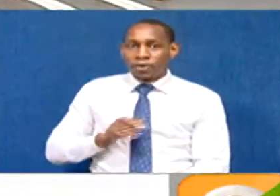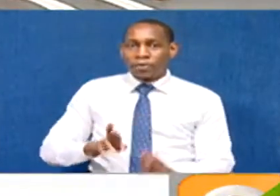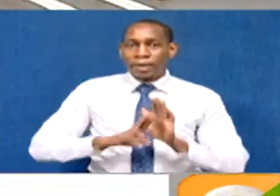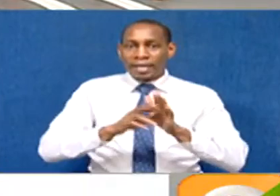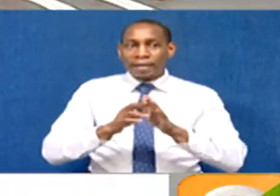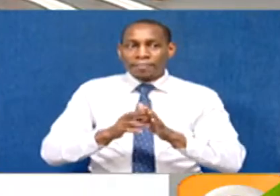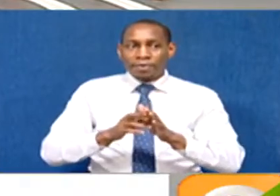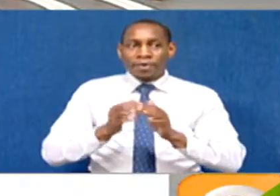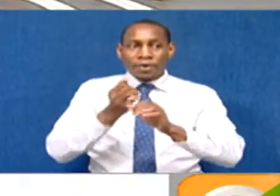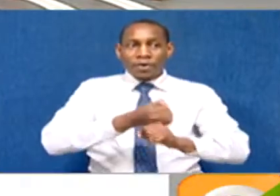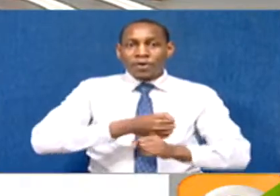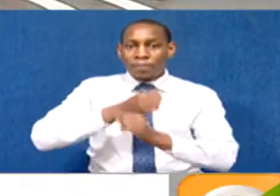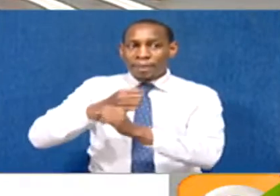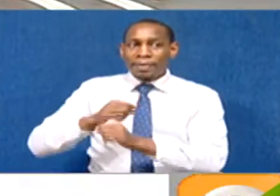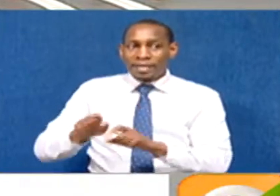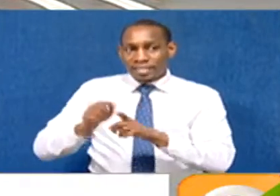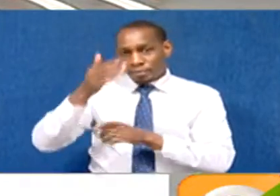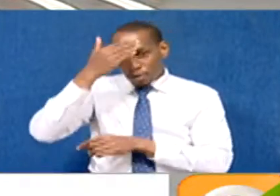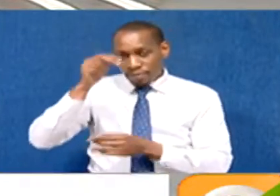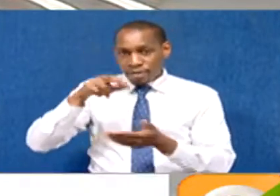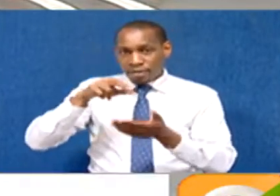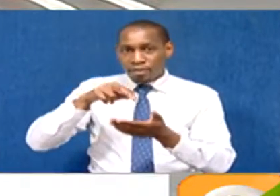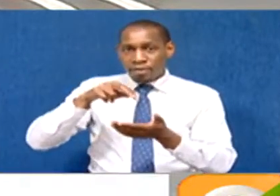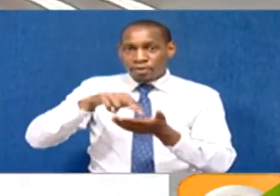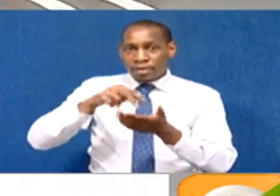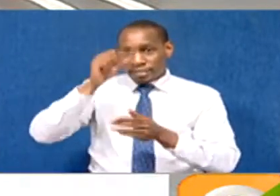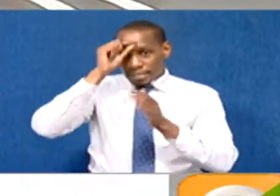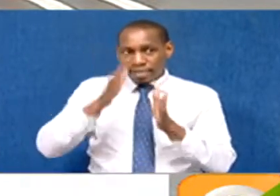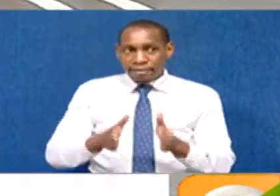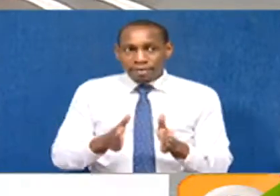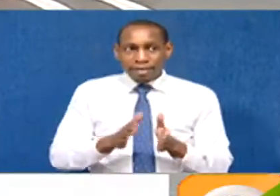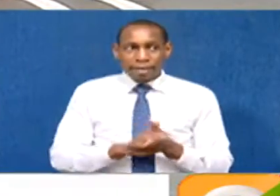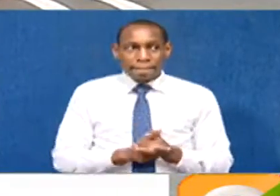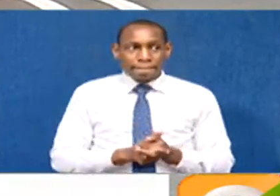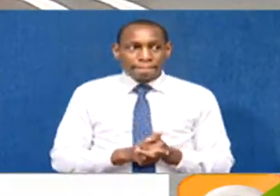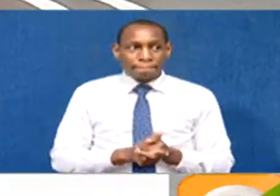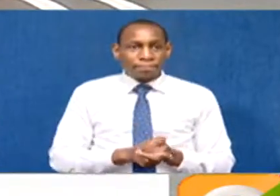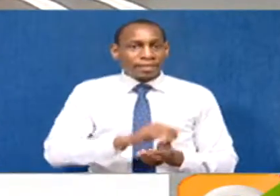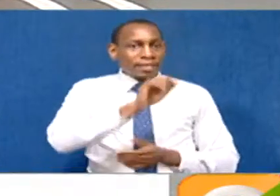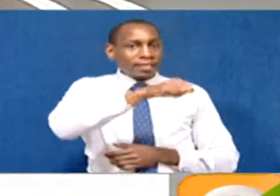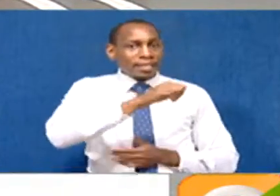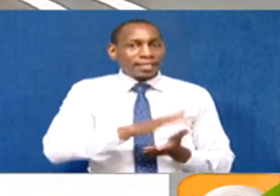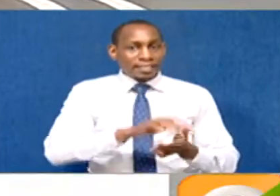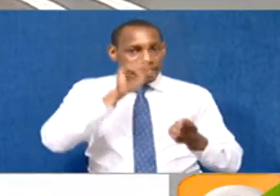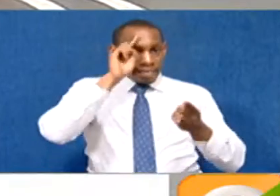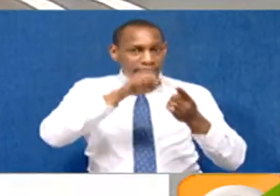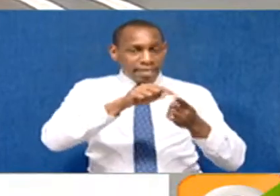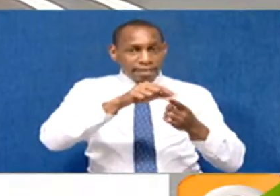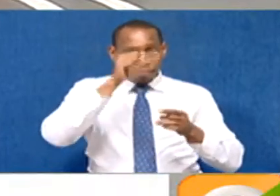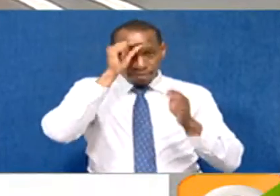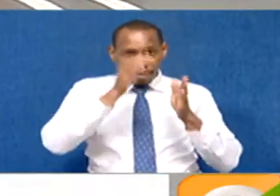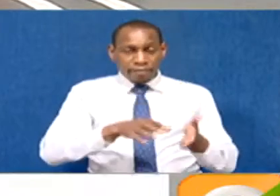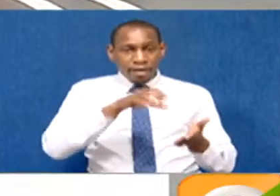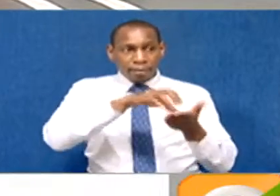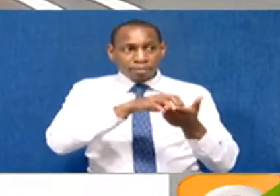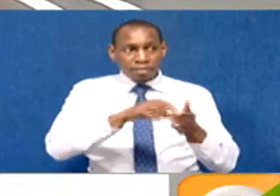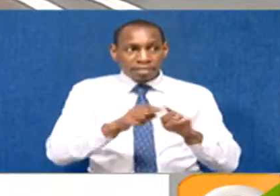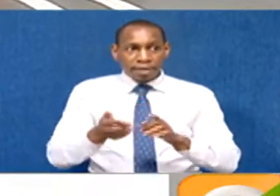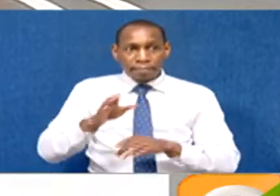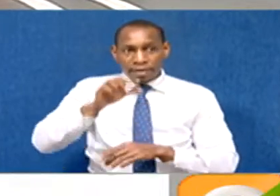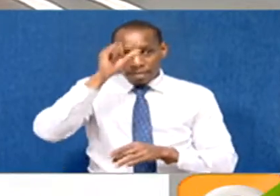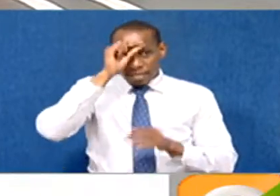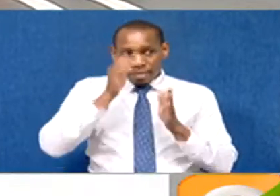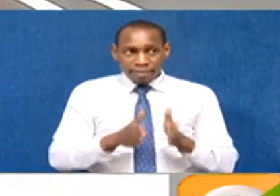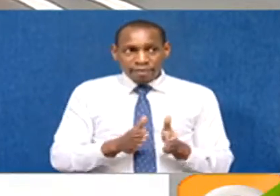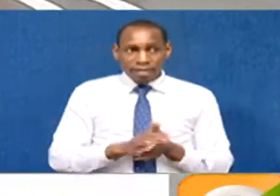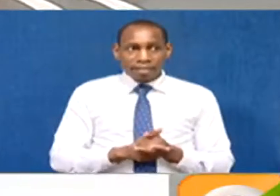Bay. And you forgot to say you're running for governor, but I'll just say you're buying. Yes, running for governor. Yeah, okay. And I'm going to come back with the governor.